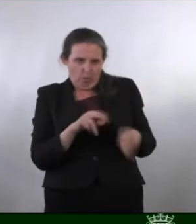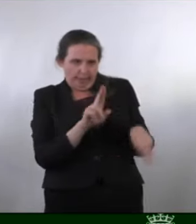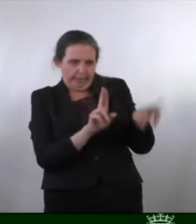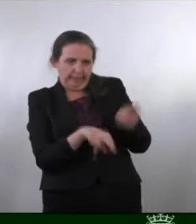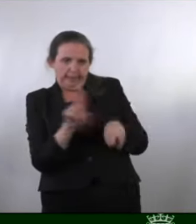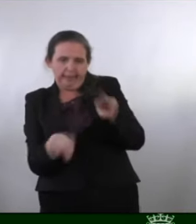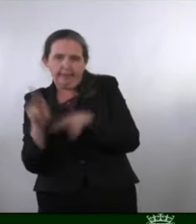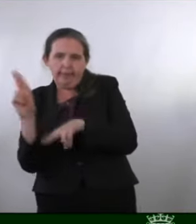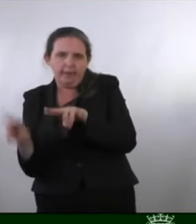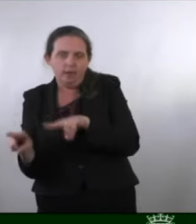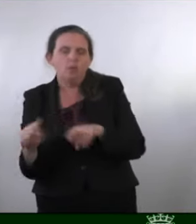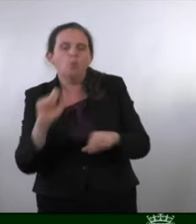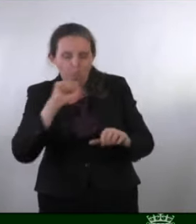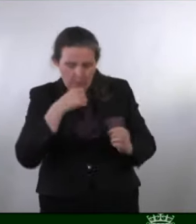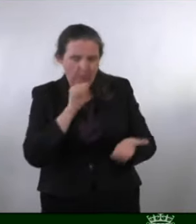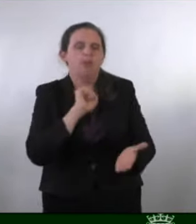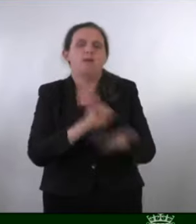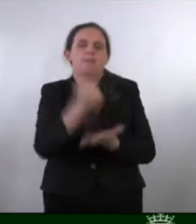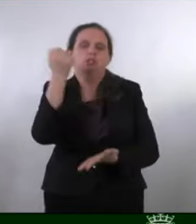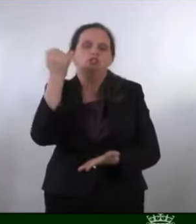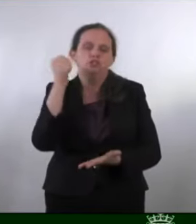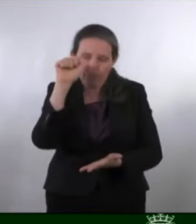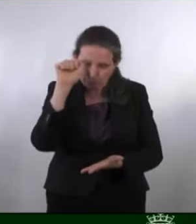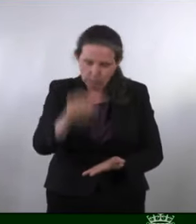that my right honourable friend